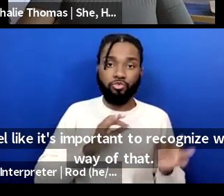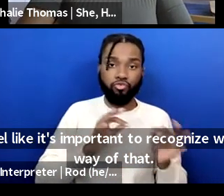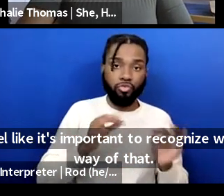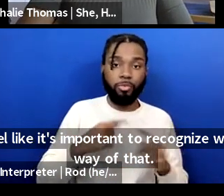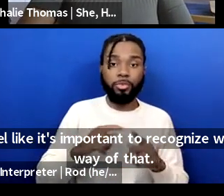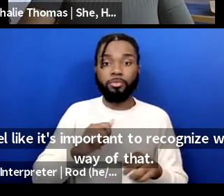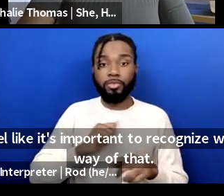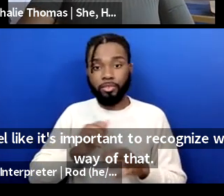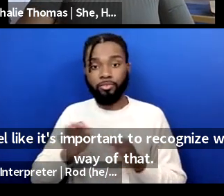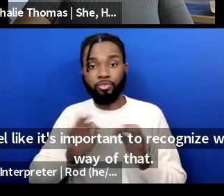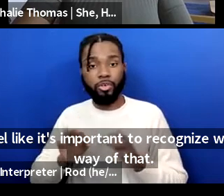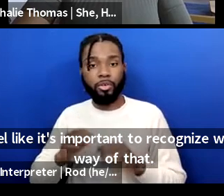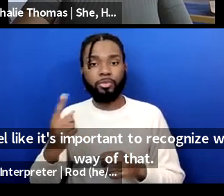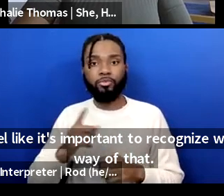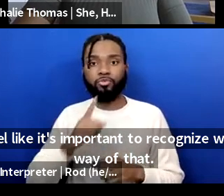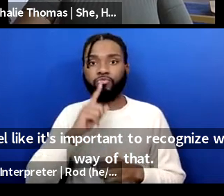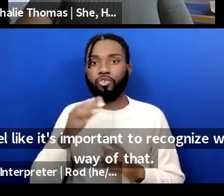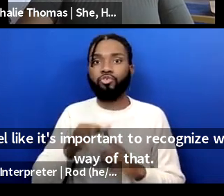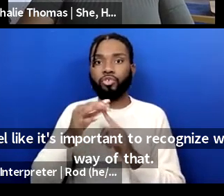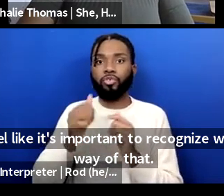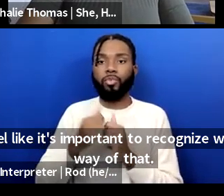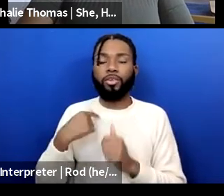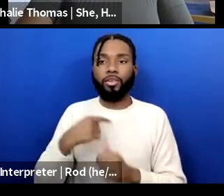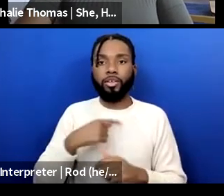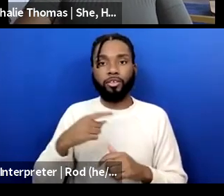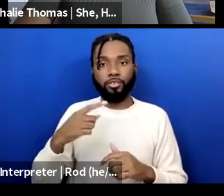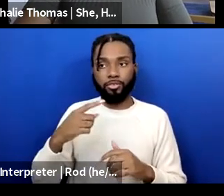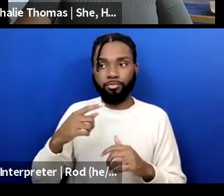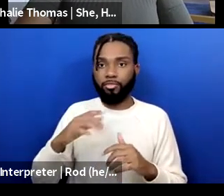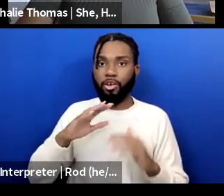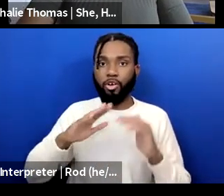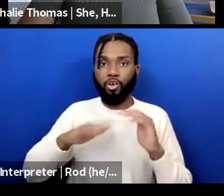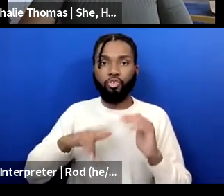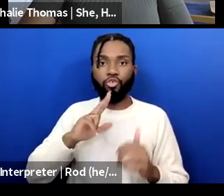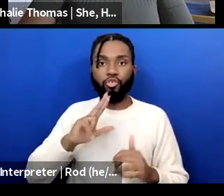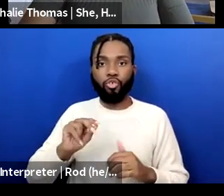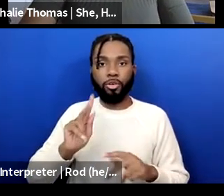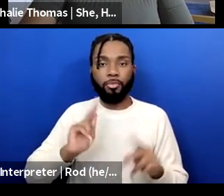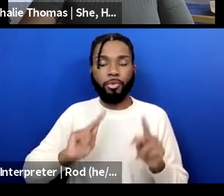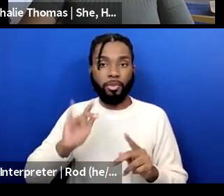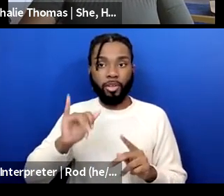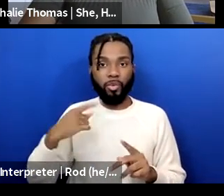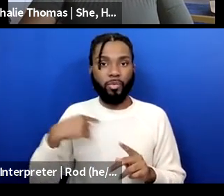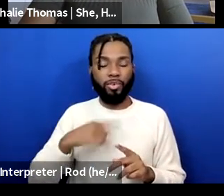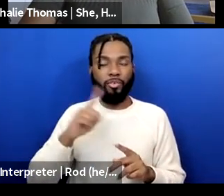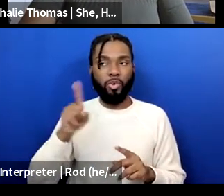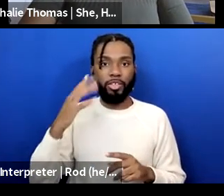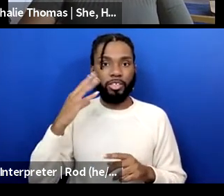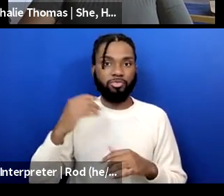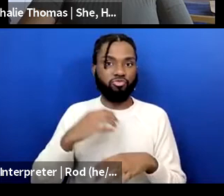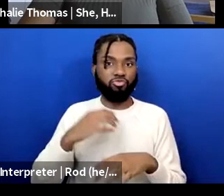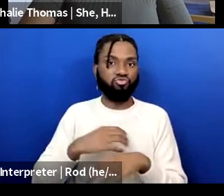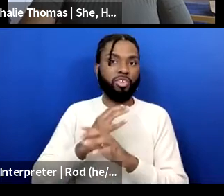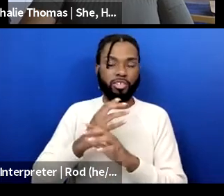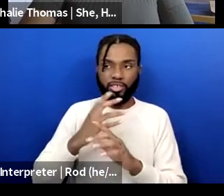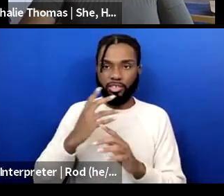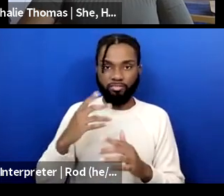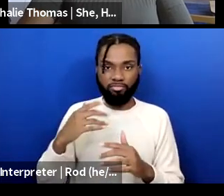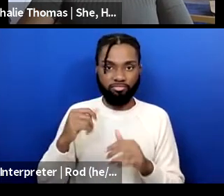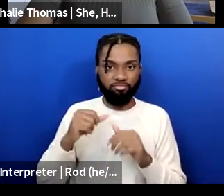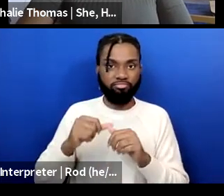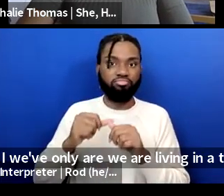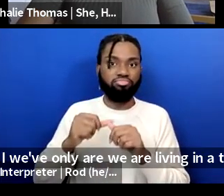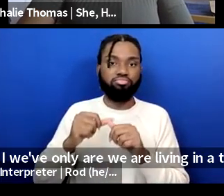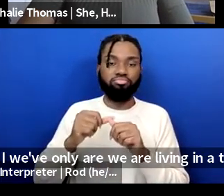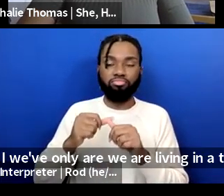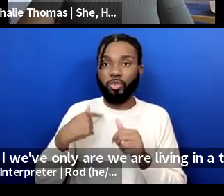like something really unique to us under 30 folks is that we've only known existential crises. Like we're living in a